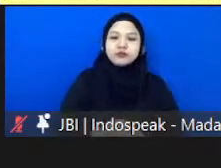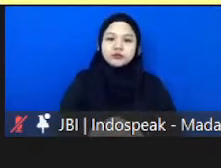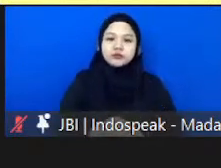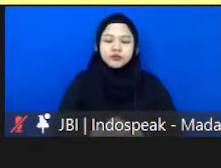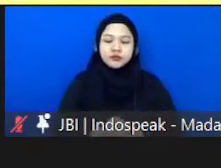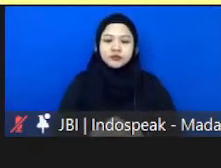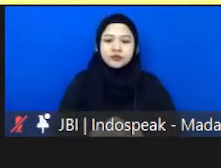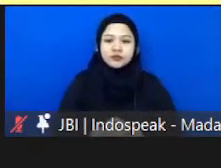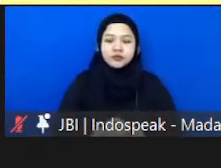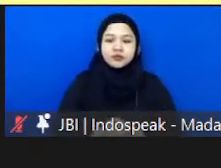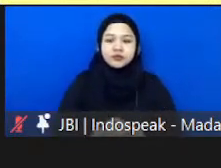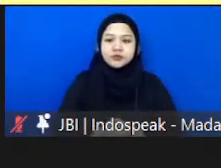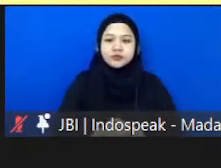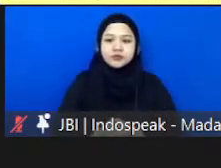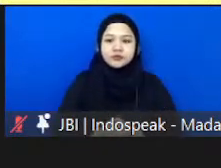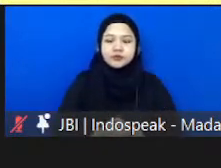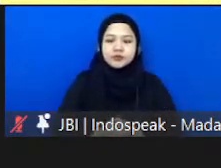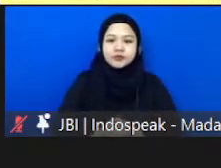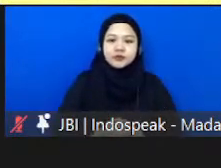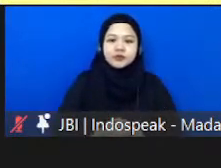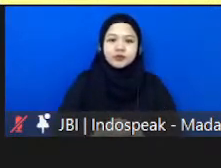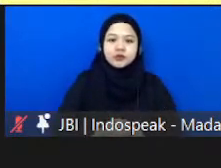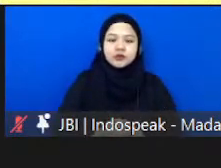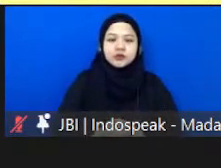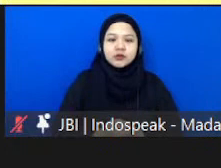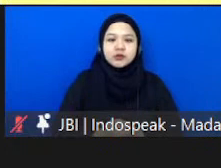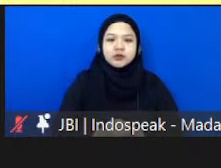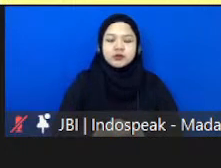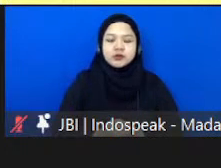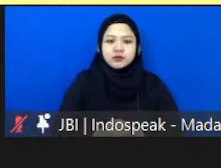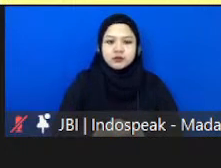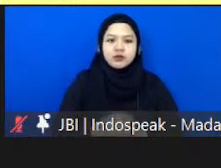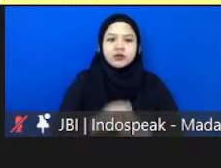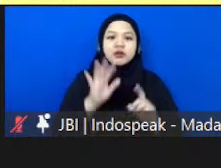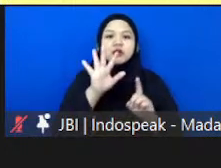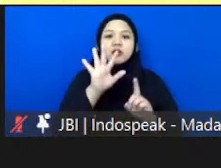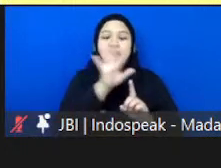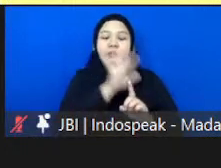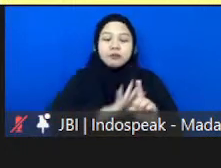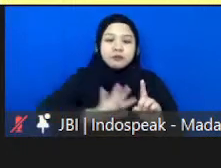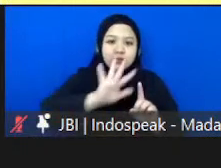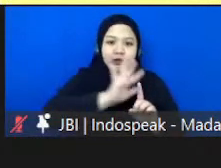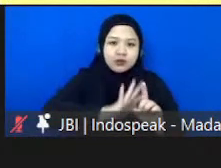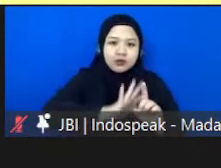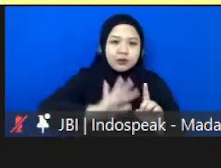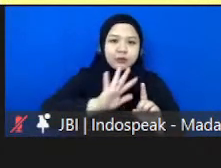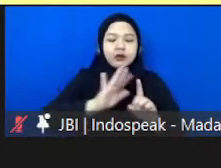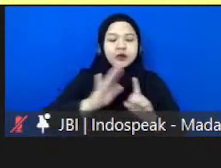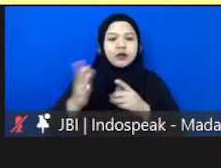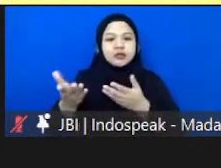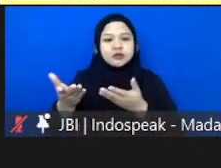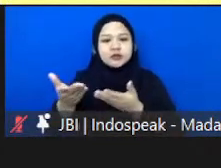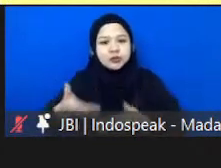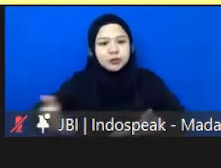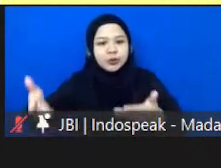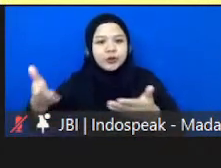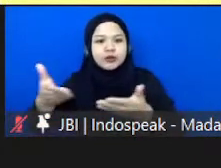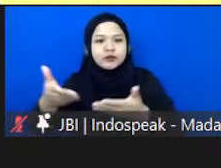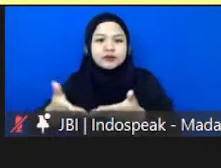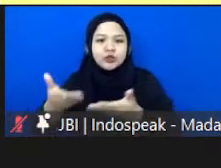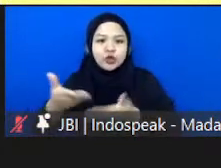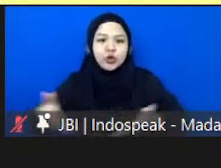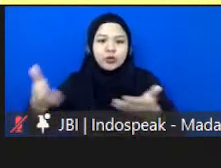Taking that background, context, and evidence from global level, Center